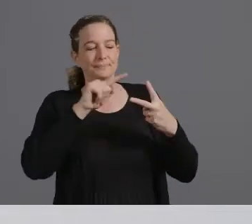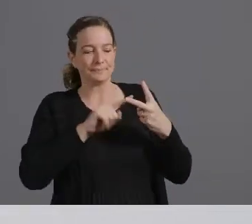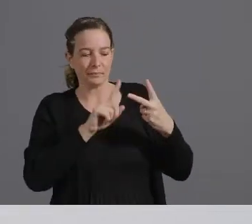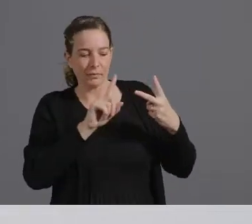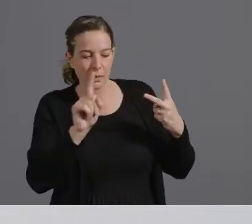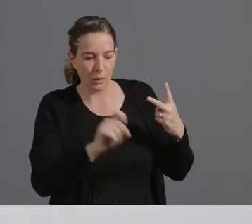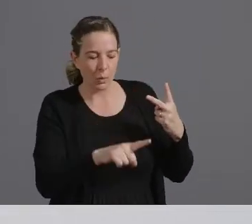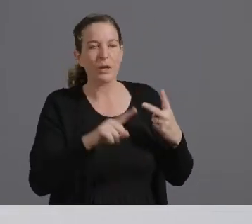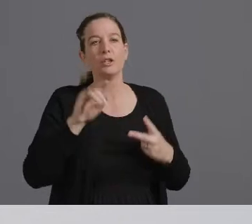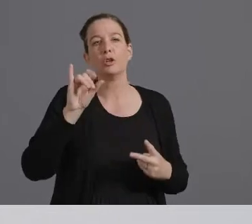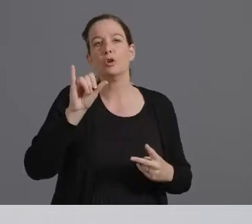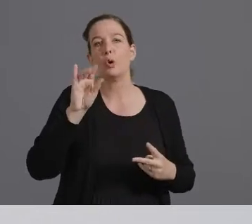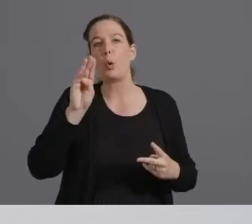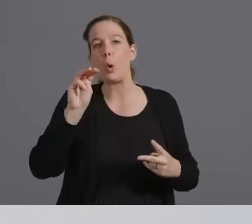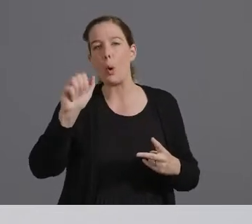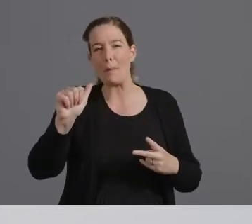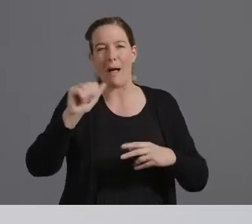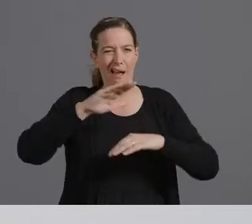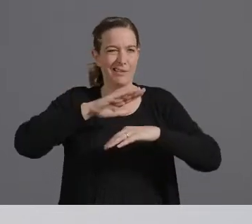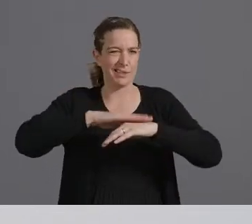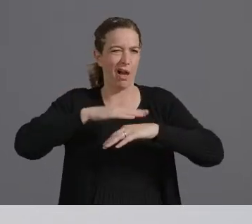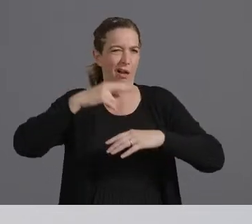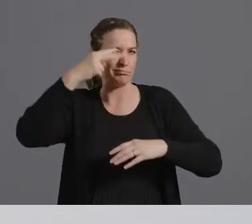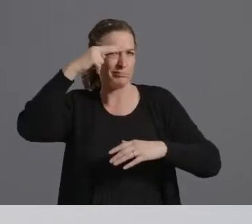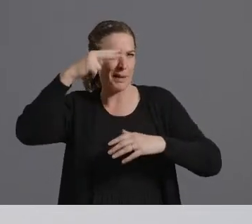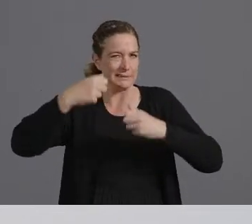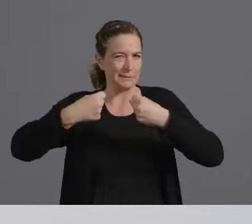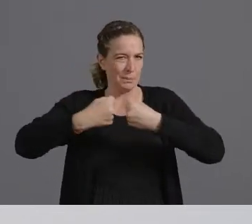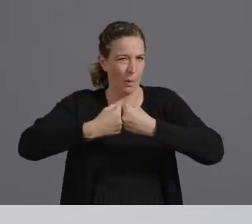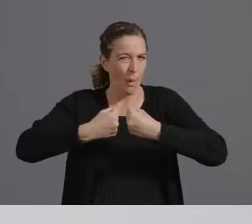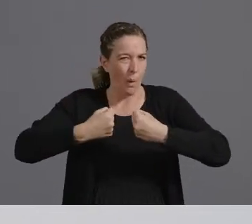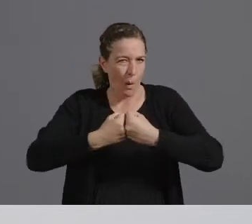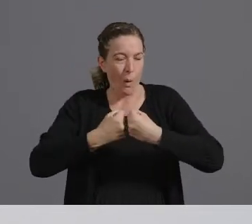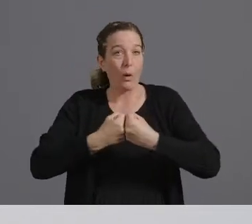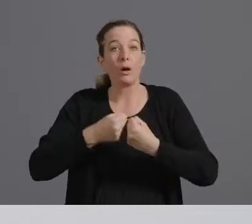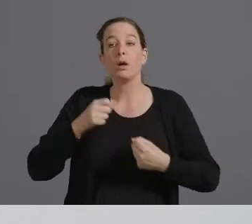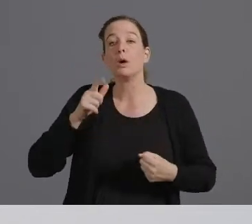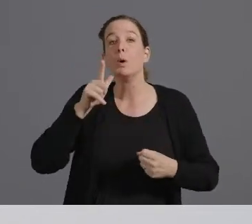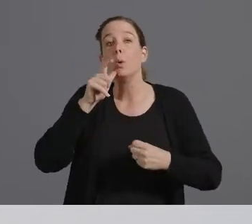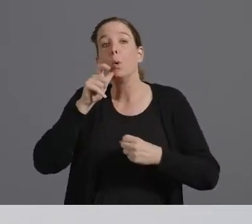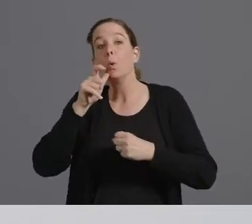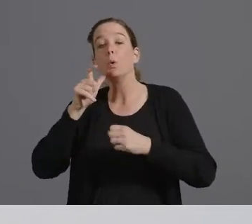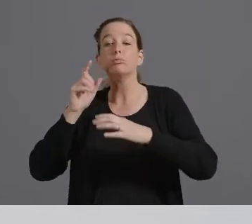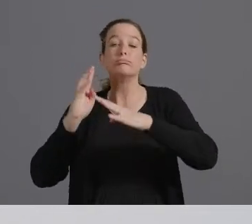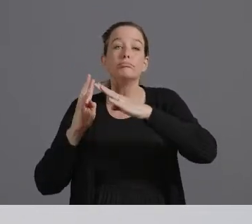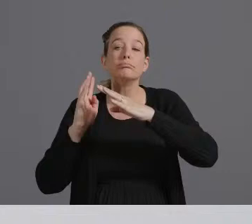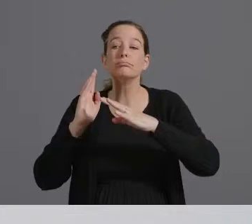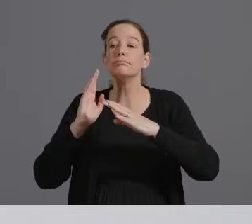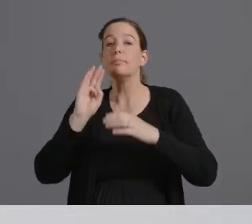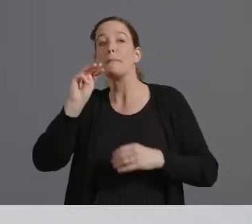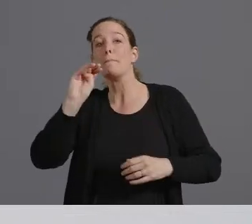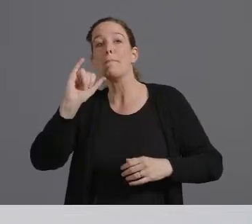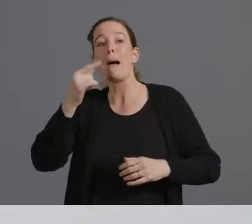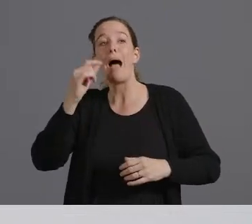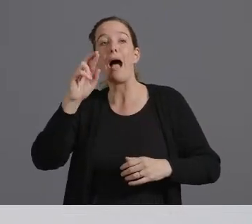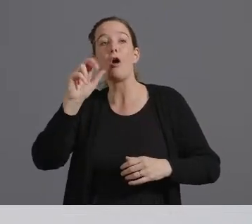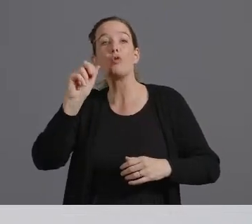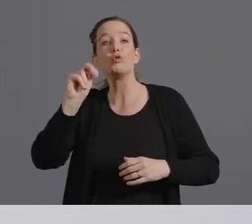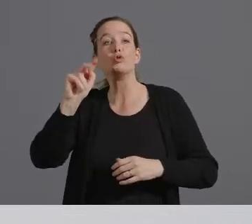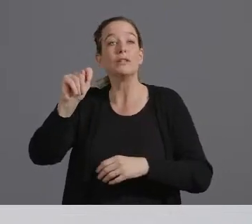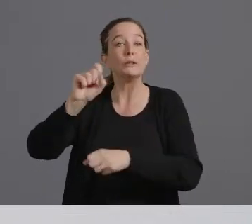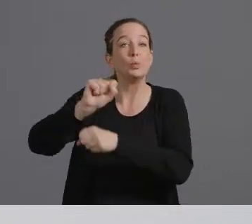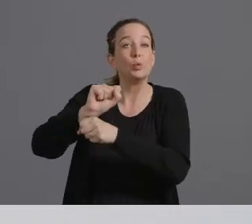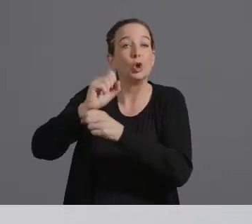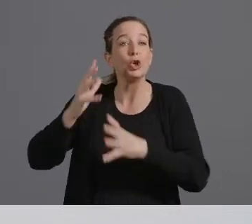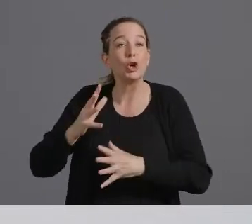border. So are migrants crossing the border able to be vaccinated, and will that affect residents who